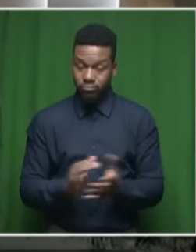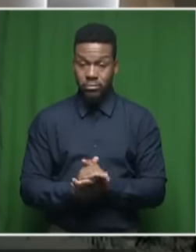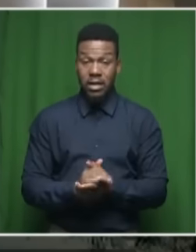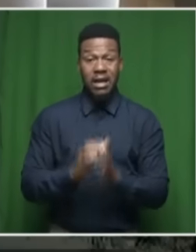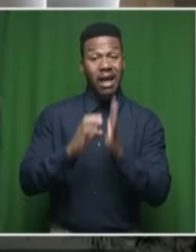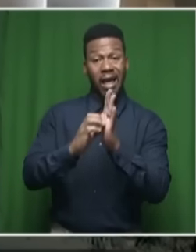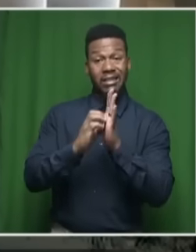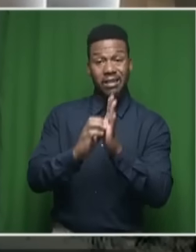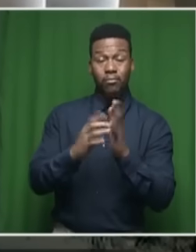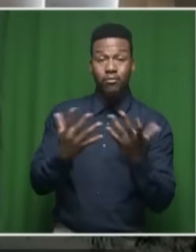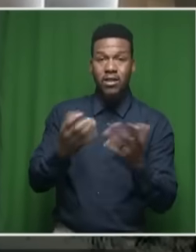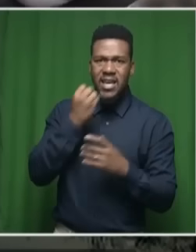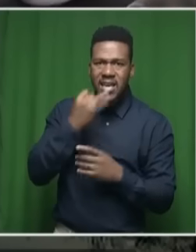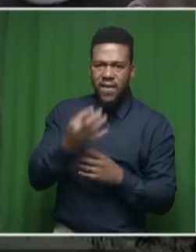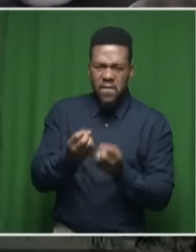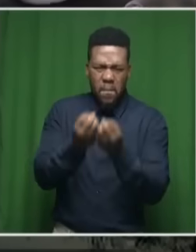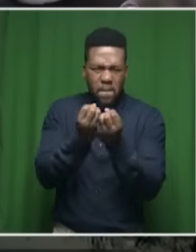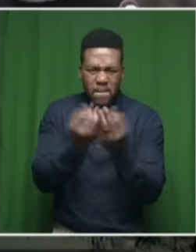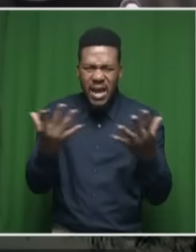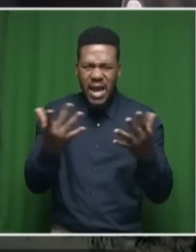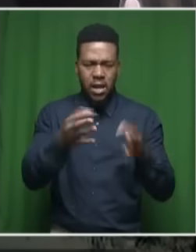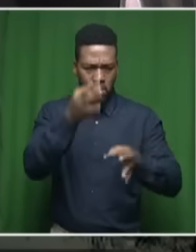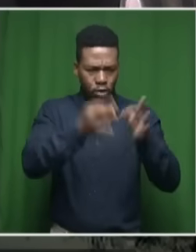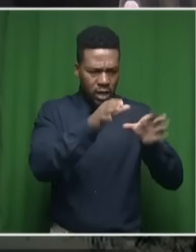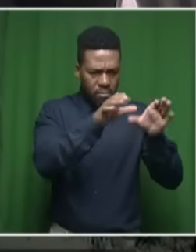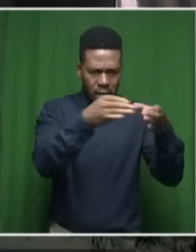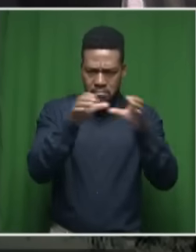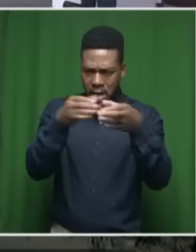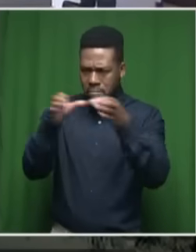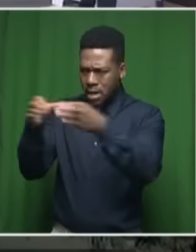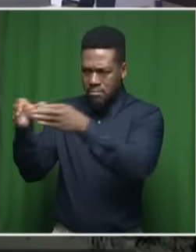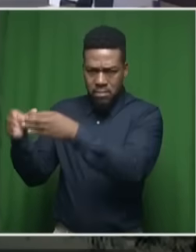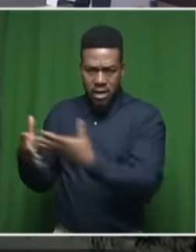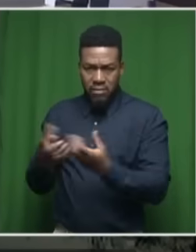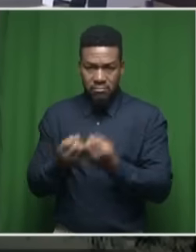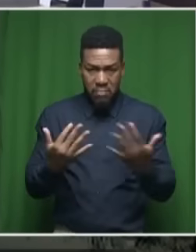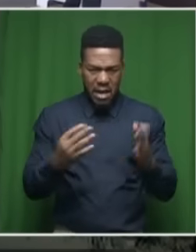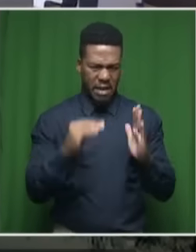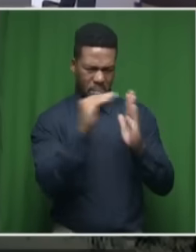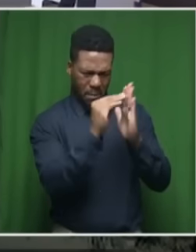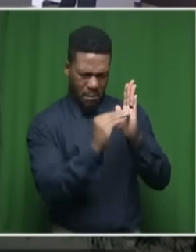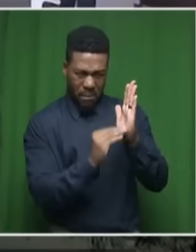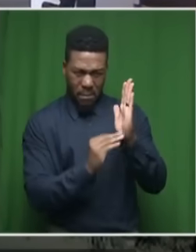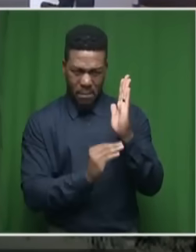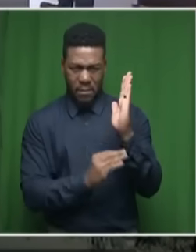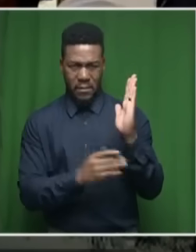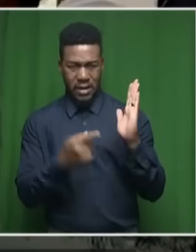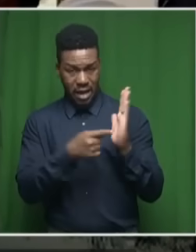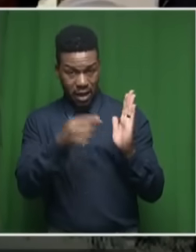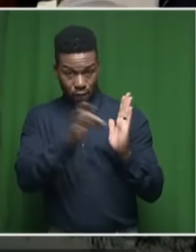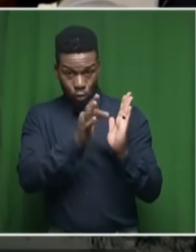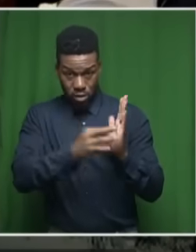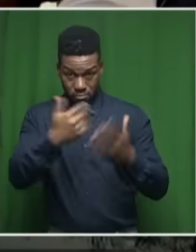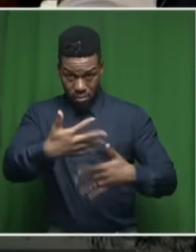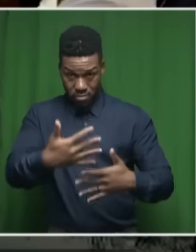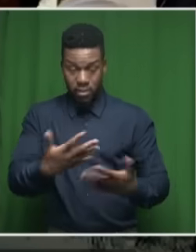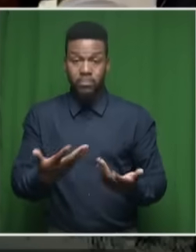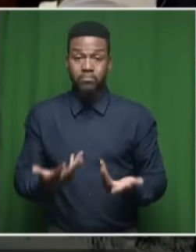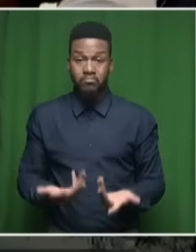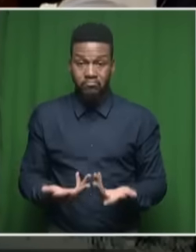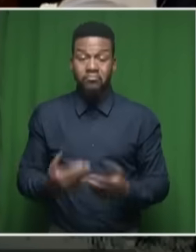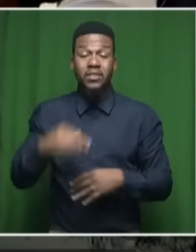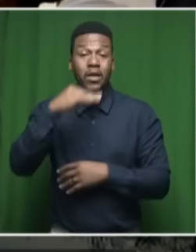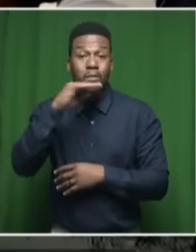of political parties and independent candidates on the ballot, it would therefore mean that the time that